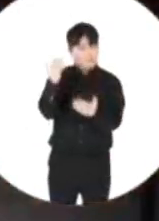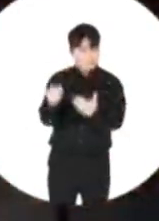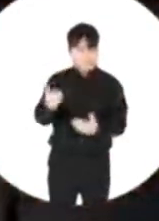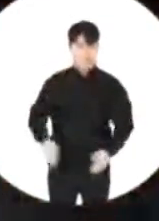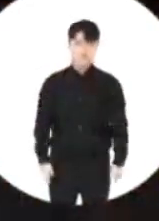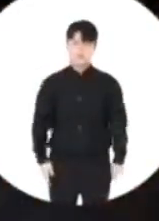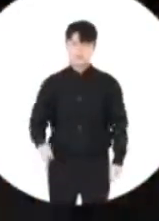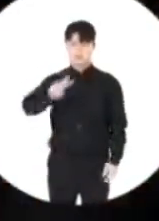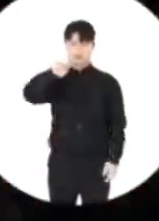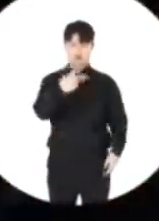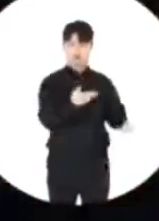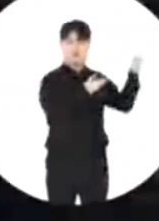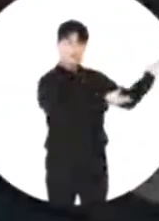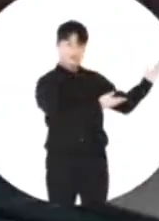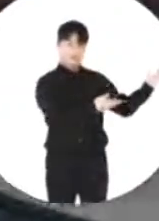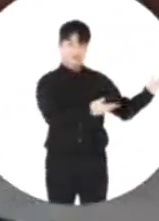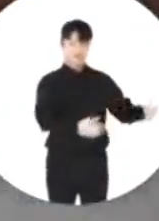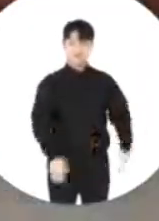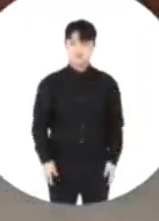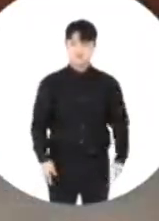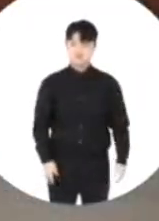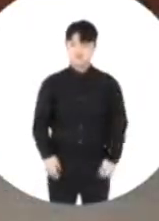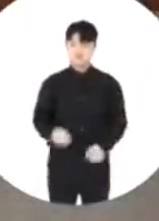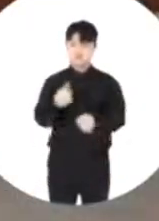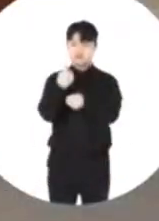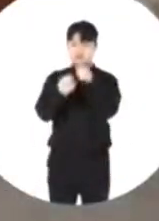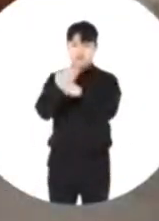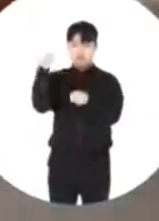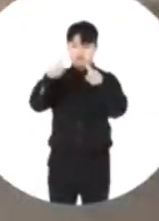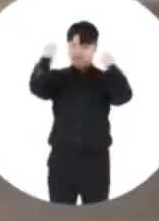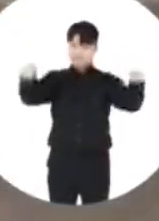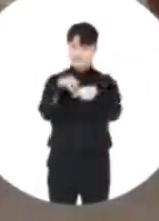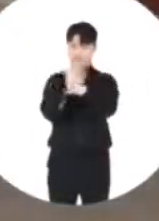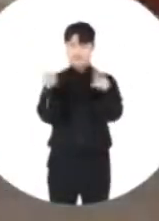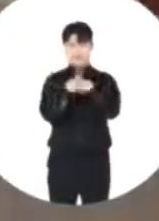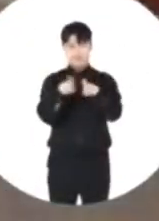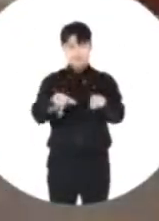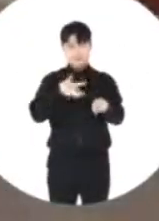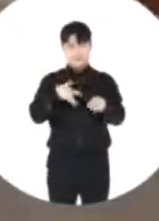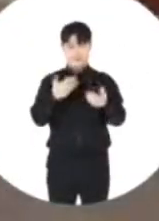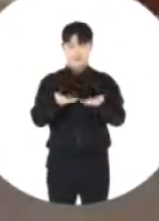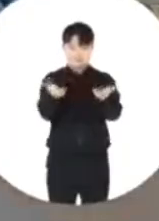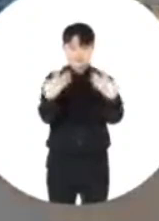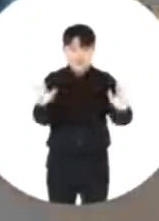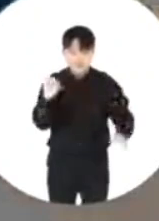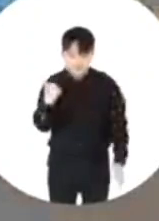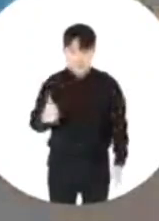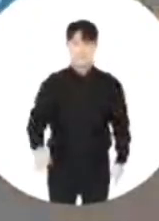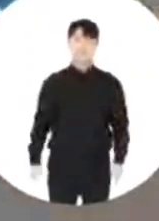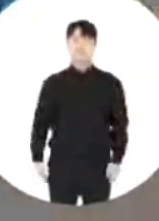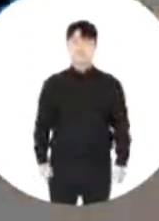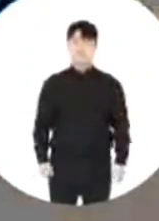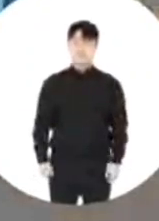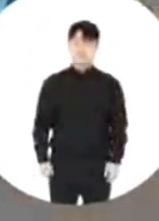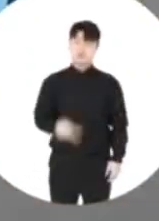Premiere. We introduced it last year to bring a full cinema experience into your home. It's